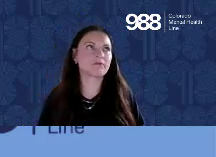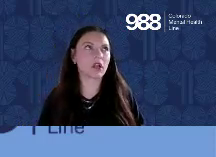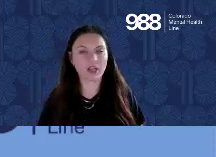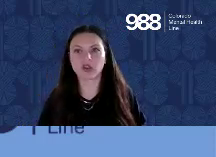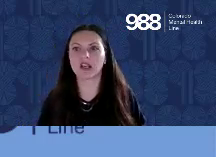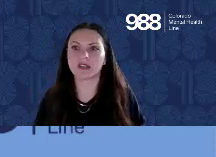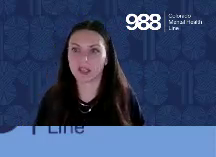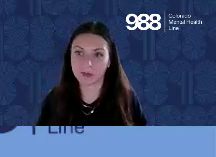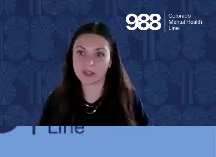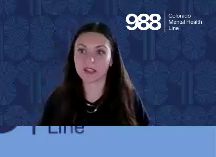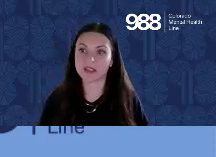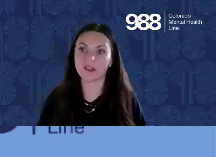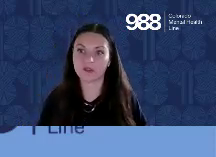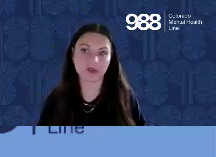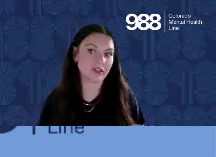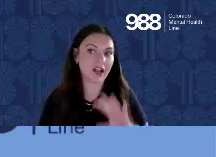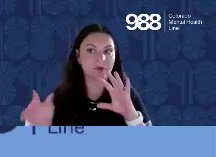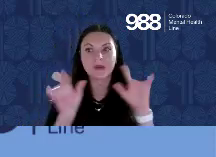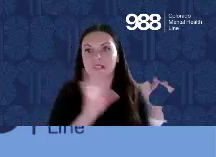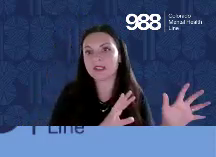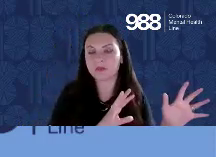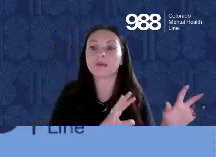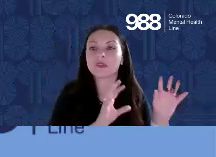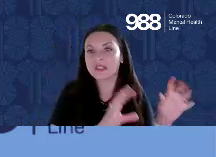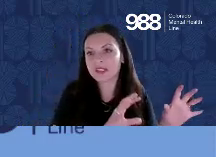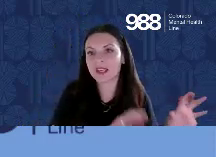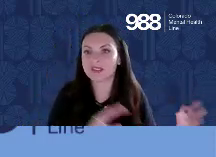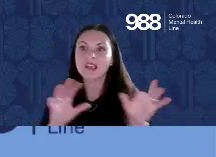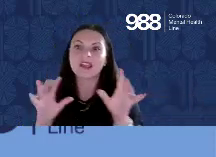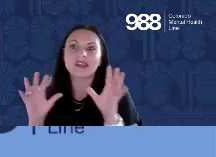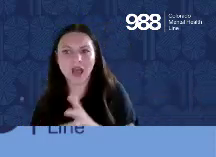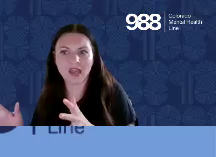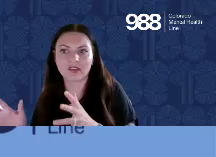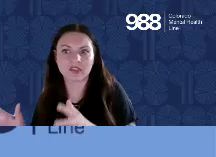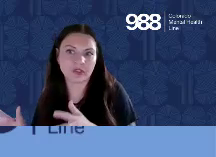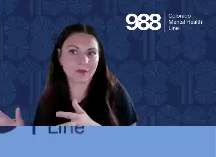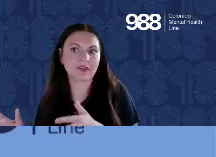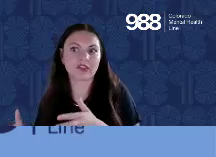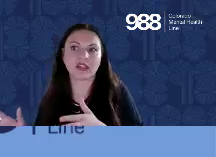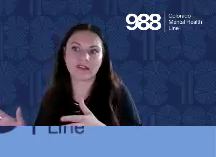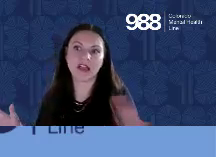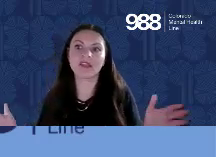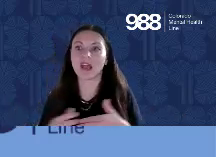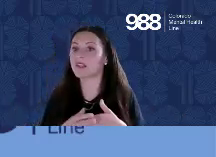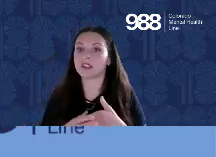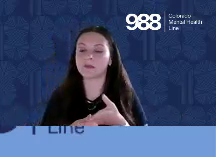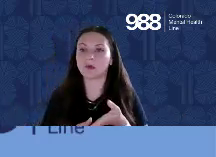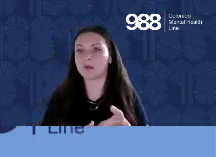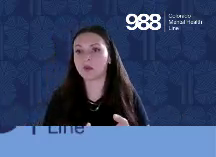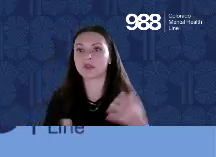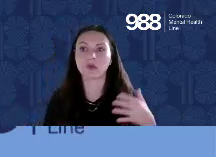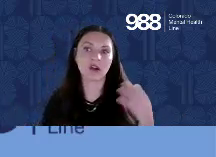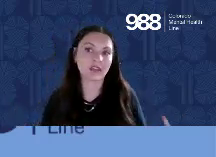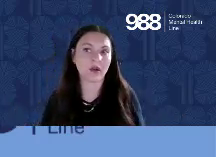crisis contracts that explicitly said that folks either had to promote CCS, not the Suicide Prevention Lifeline. That has since